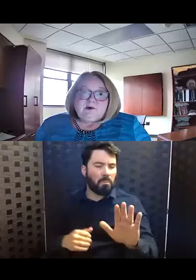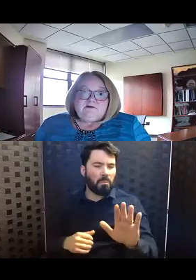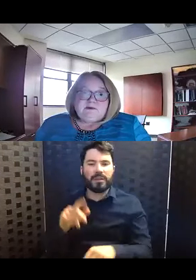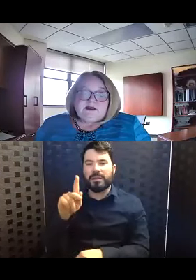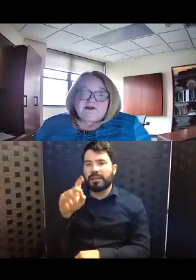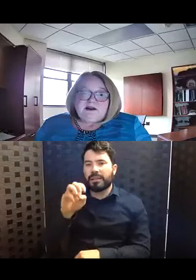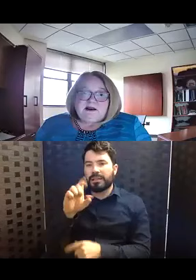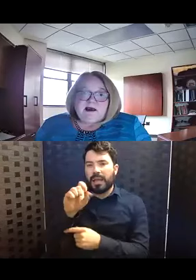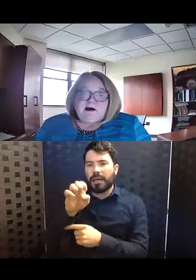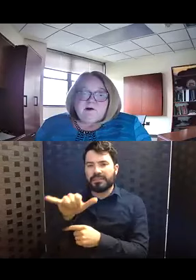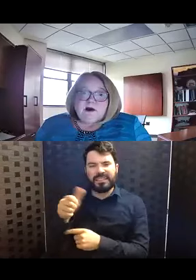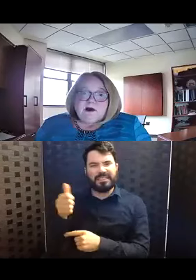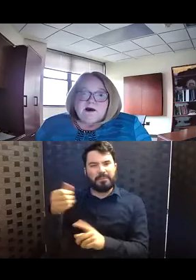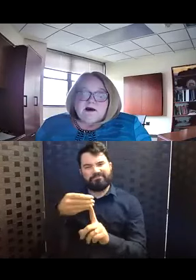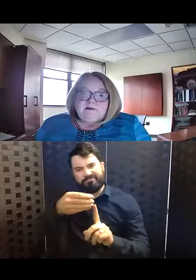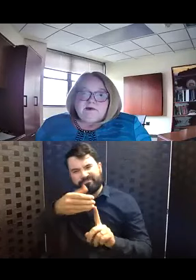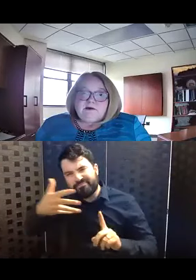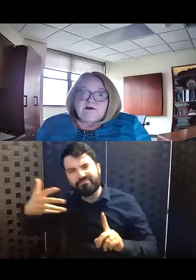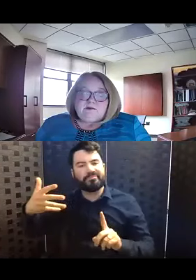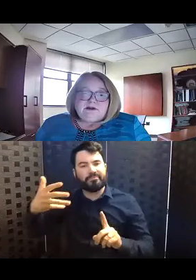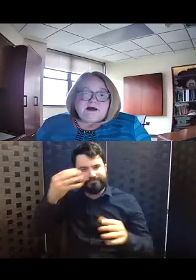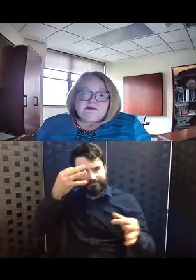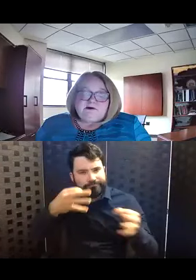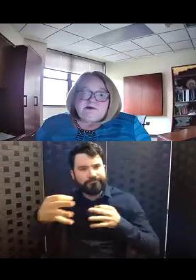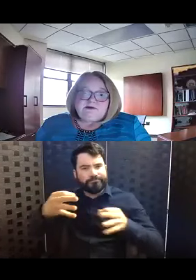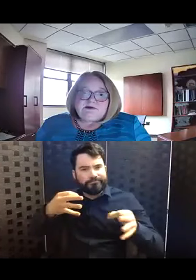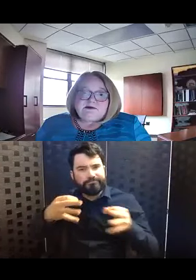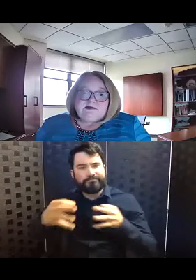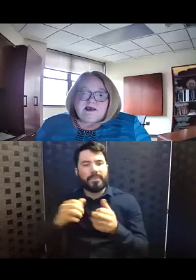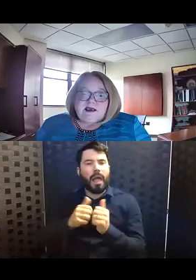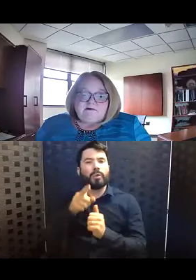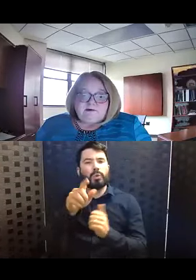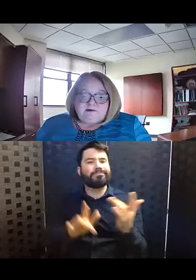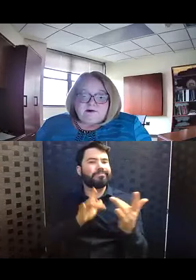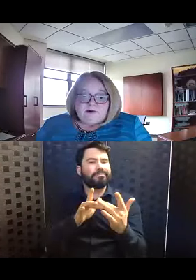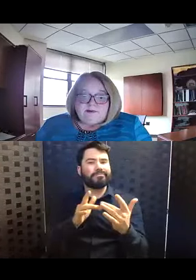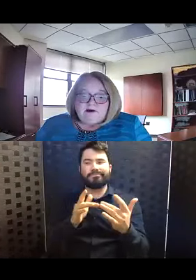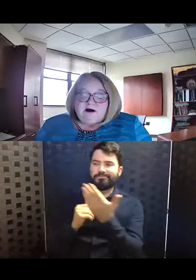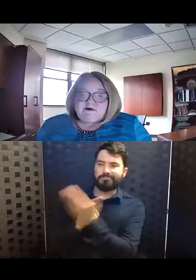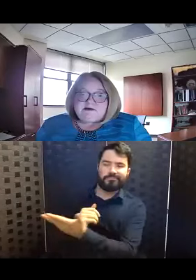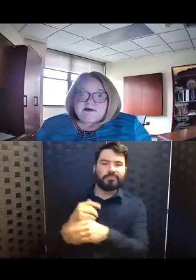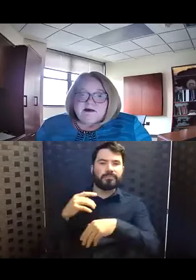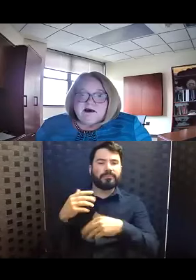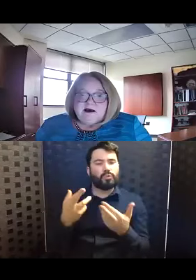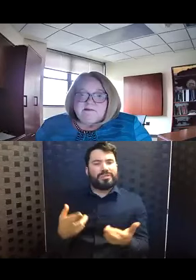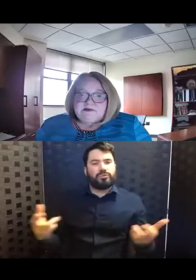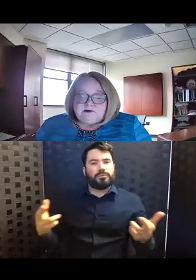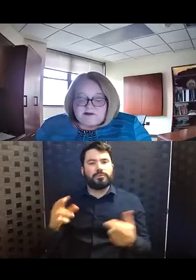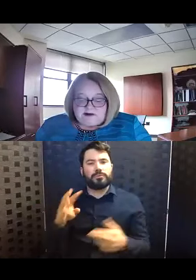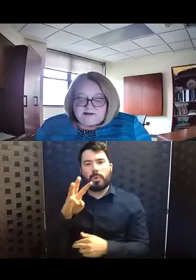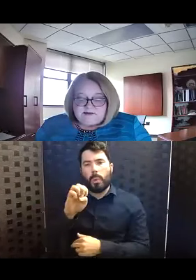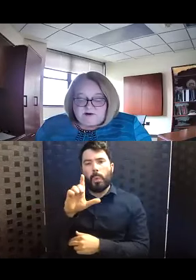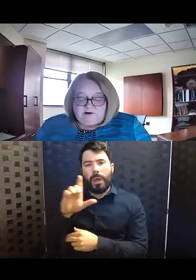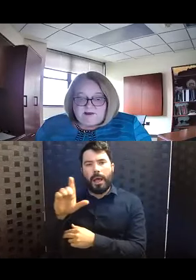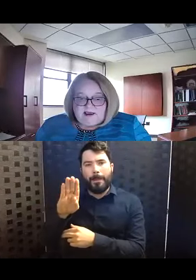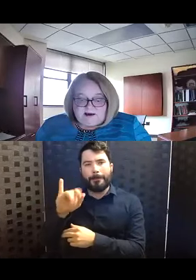us some more information on how you can reach out to their resources that they have through the Wellbeing Office.